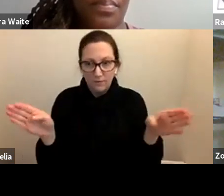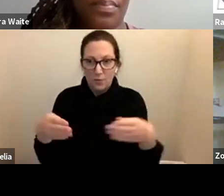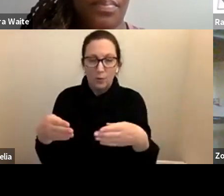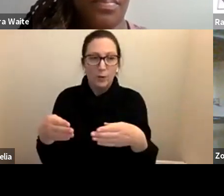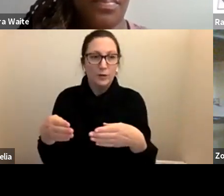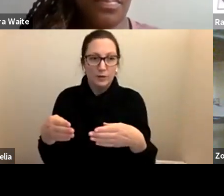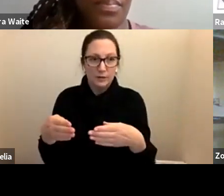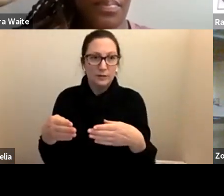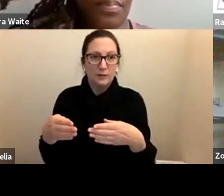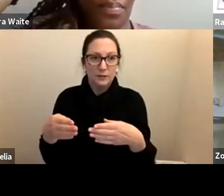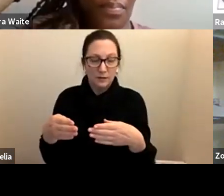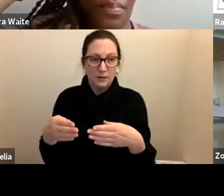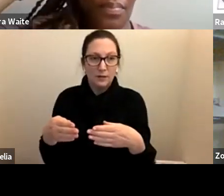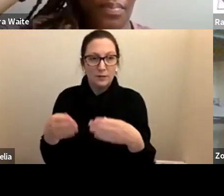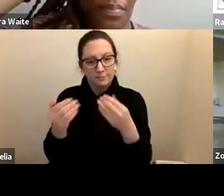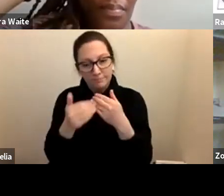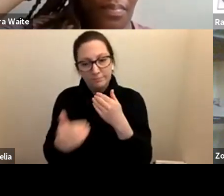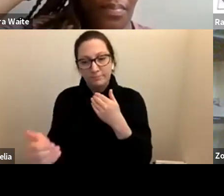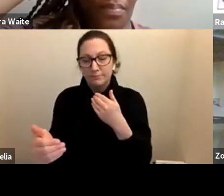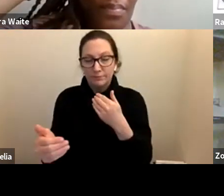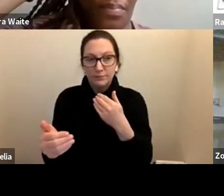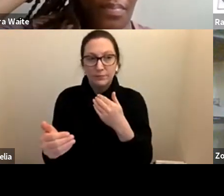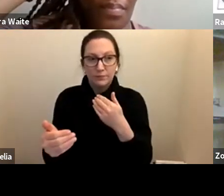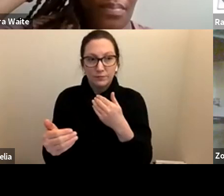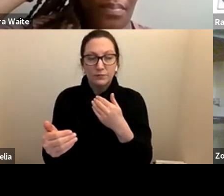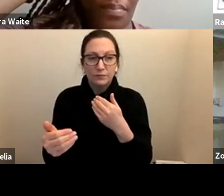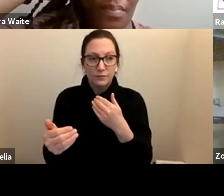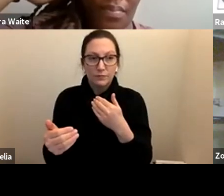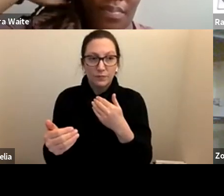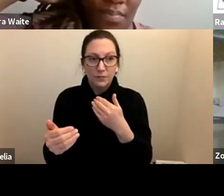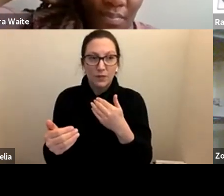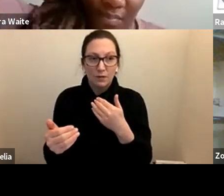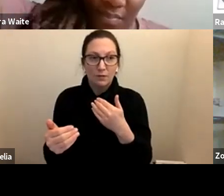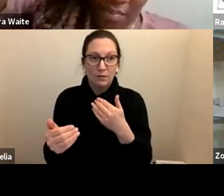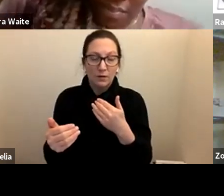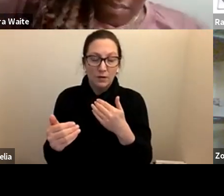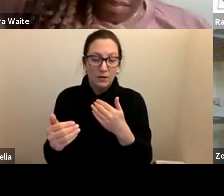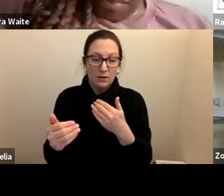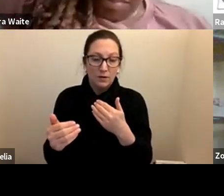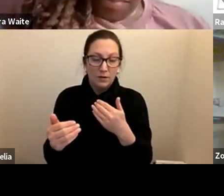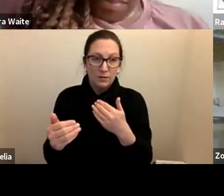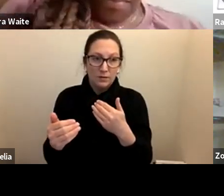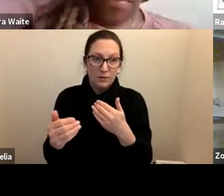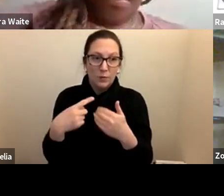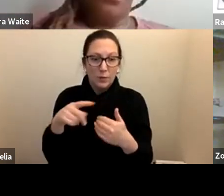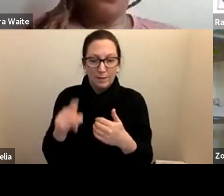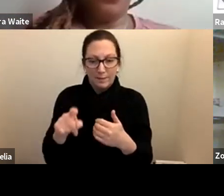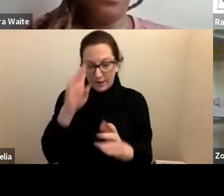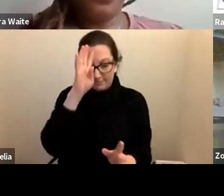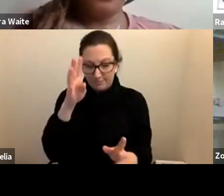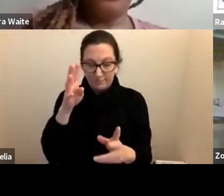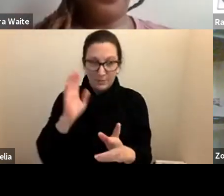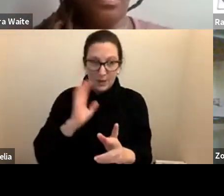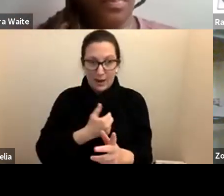on really trying to get to hopefully a recommendation as it